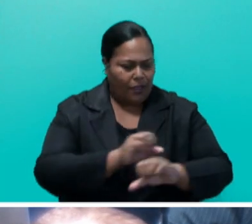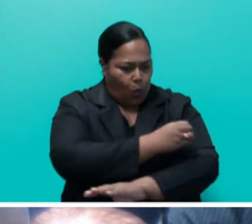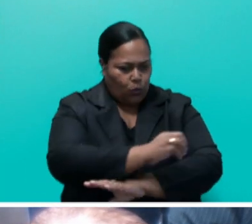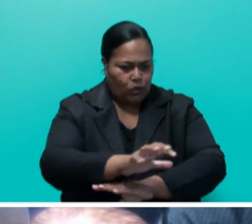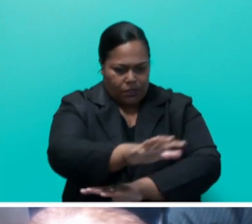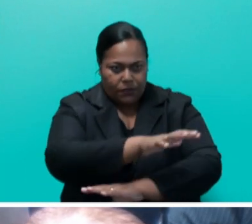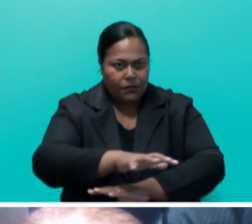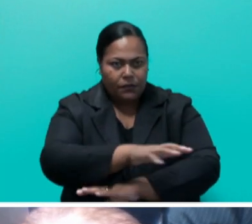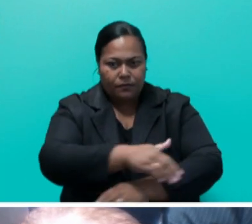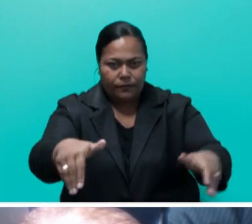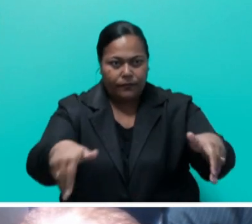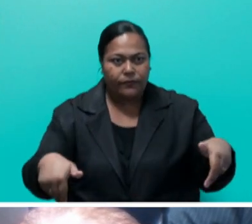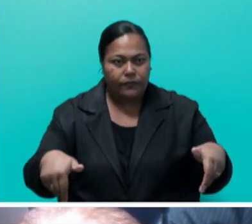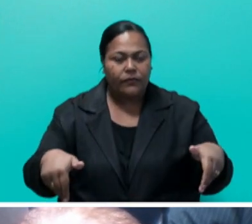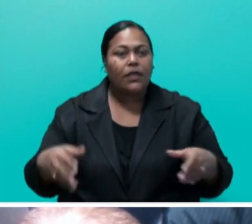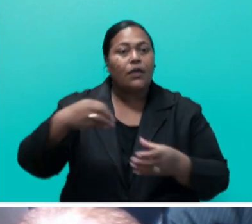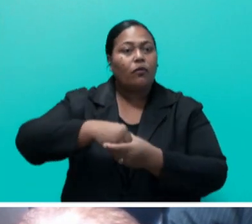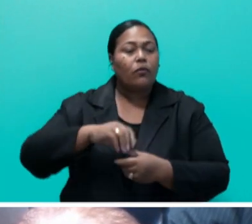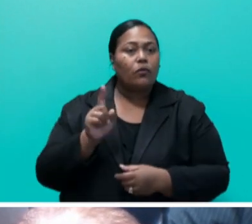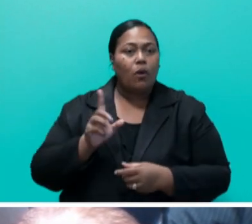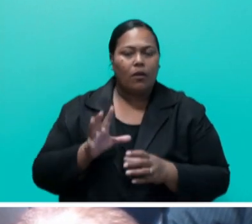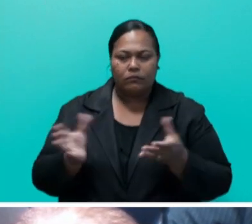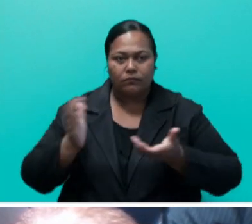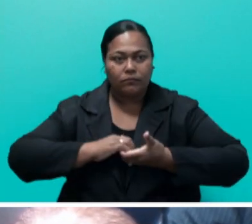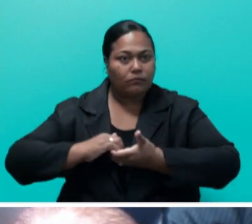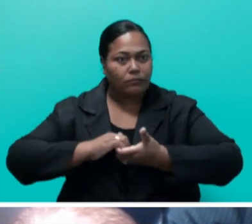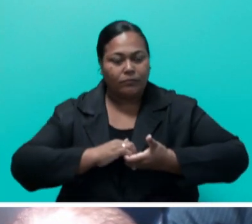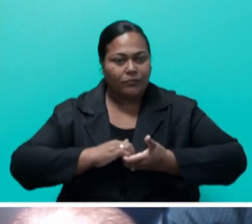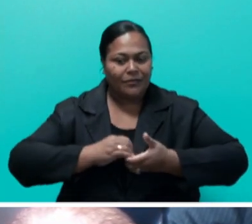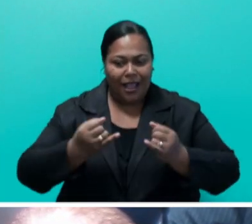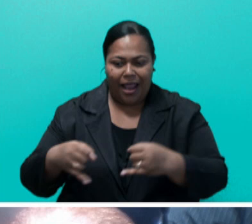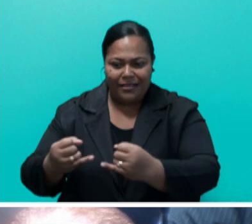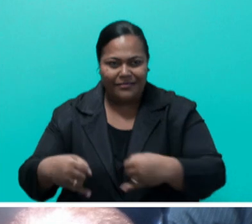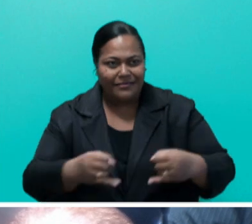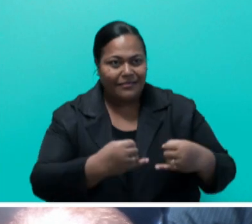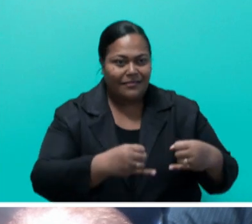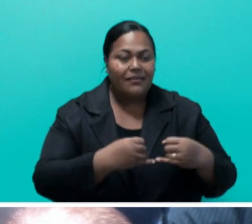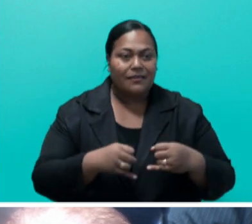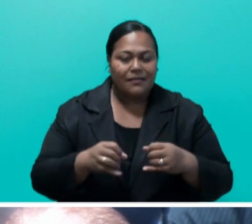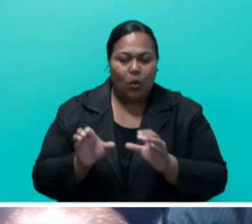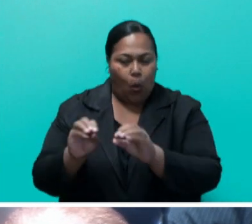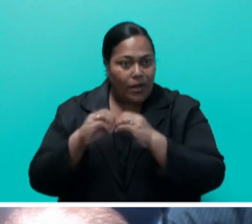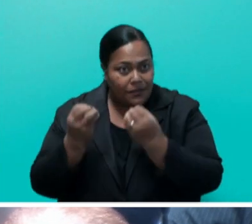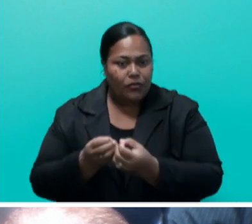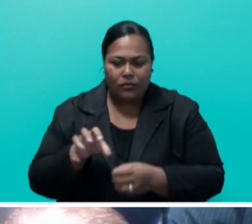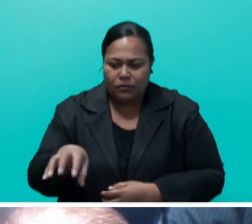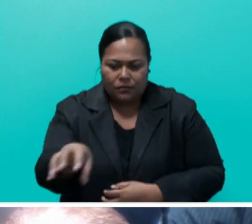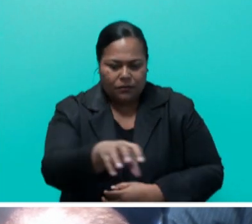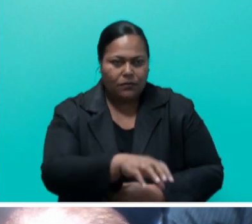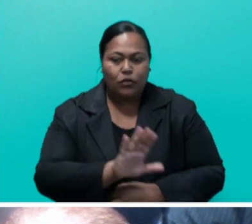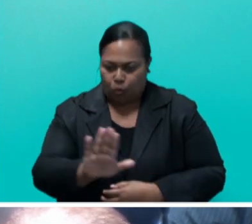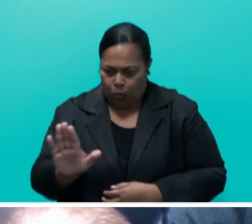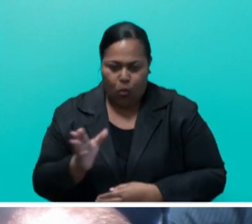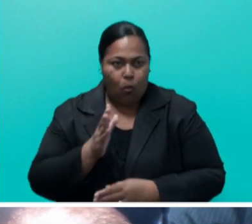domain. This involves cooperation among maritime agencies and to detect